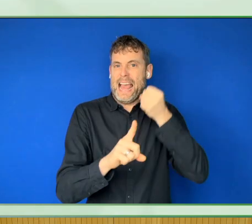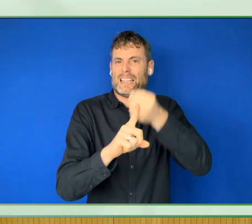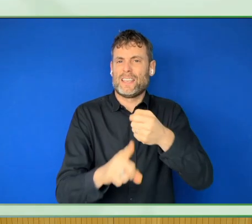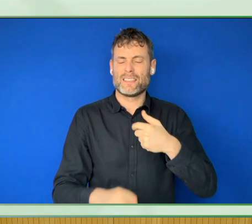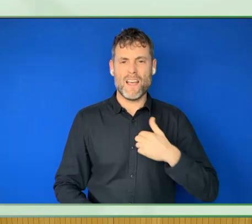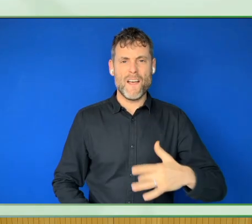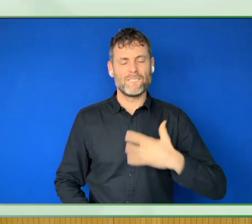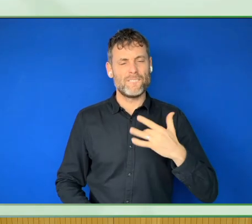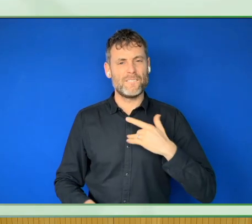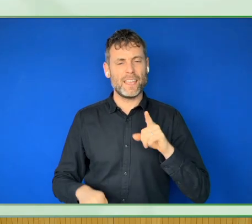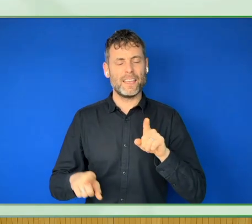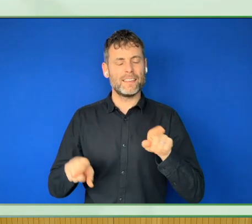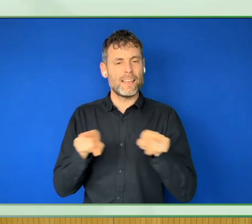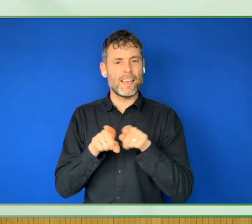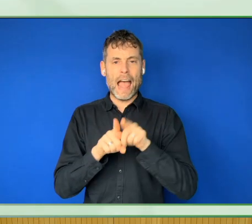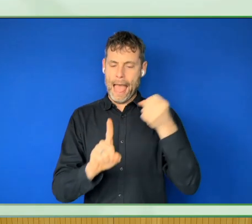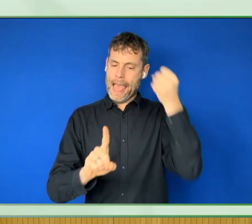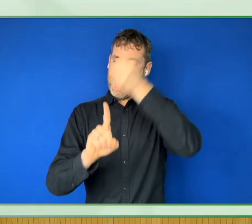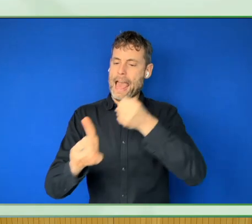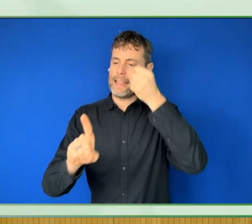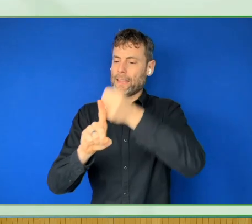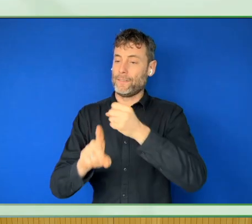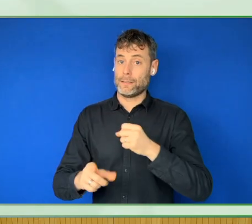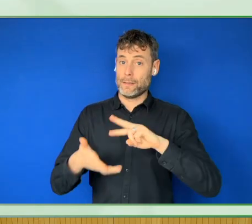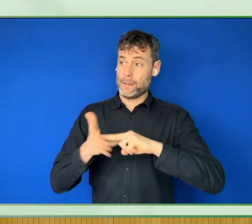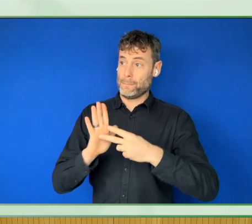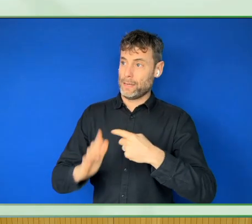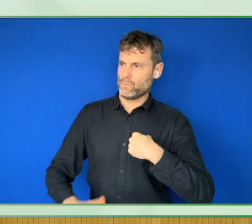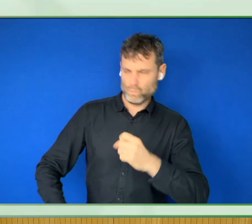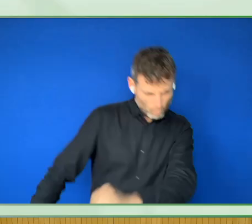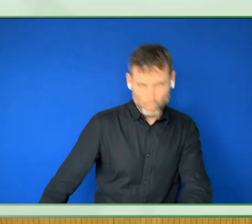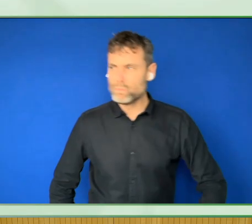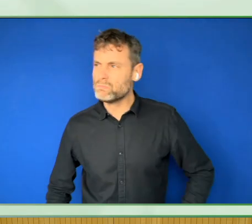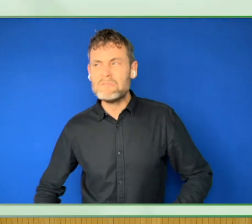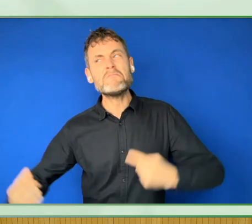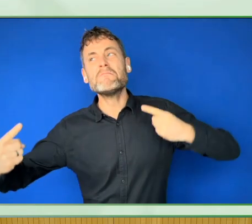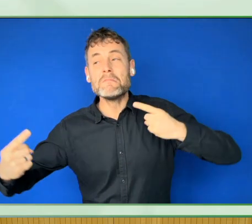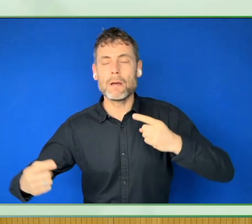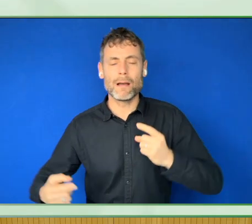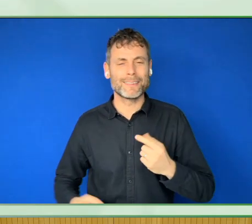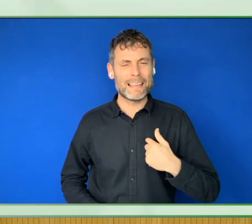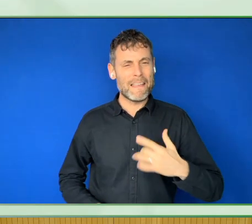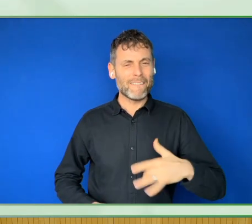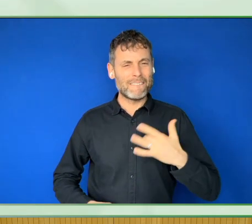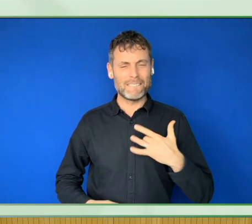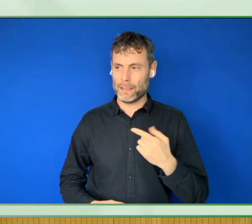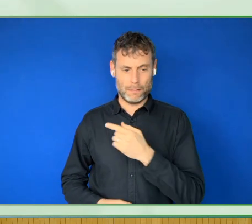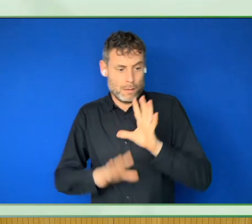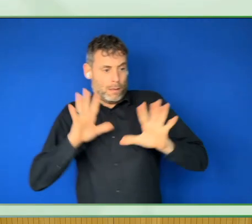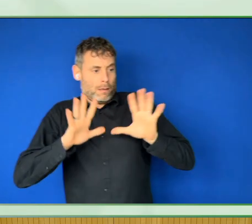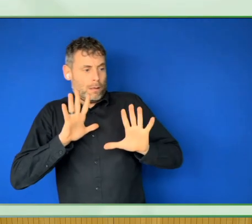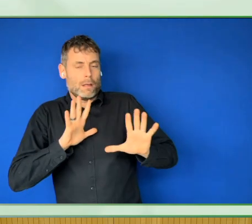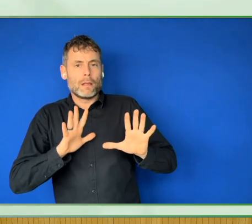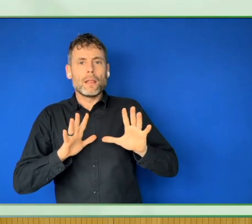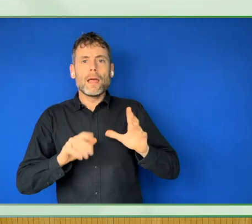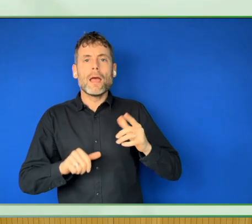businesses. So quite simply, it helps to open doors strategically, commercially, because it's hard to get